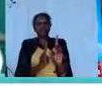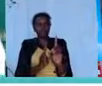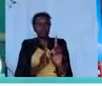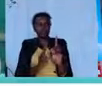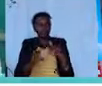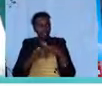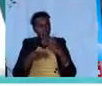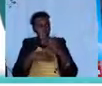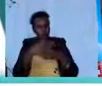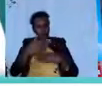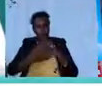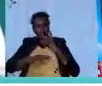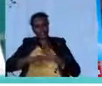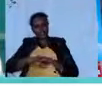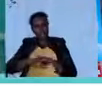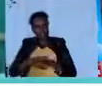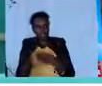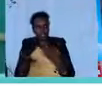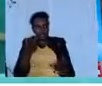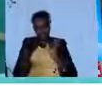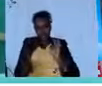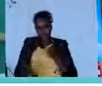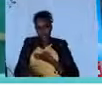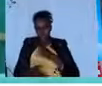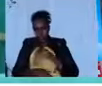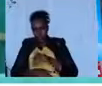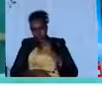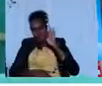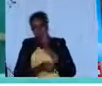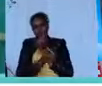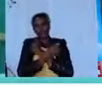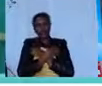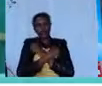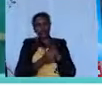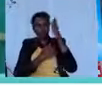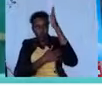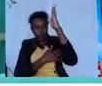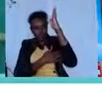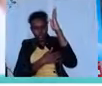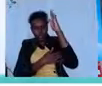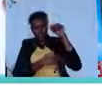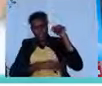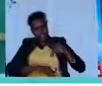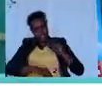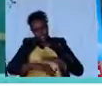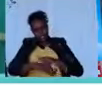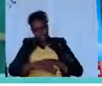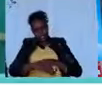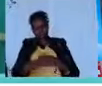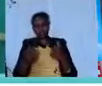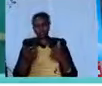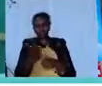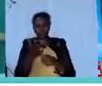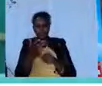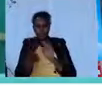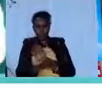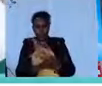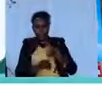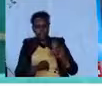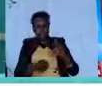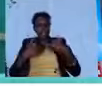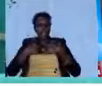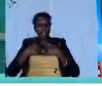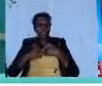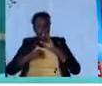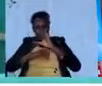In all times, may we choose to love God. In this time of pandemic that has